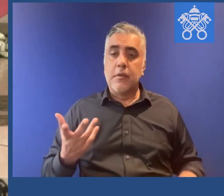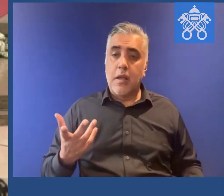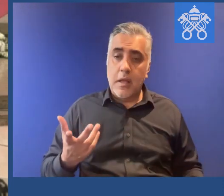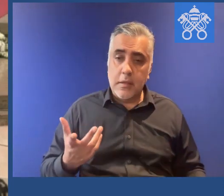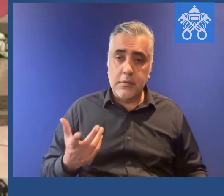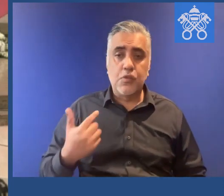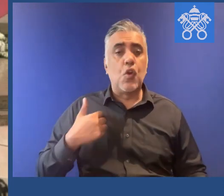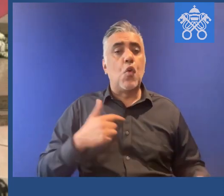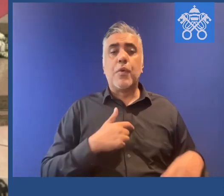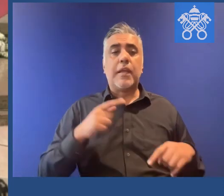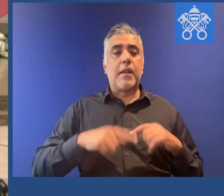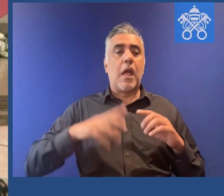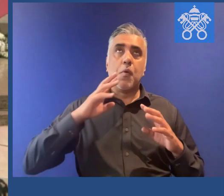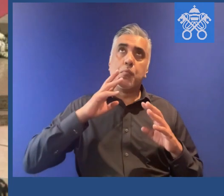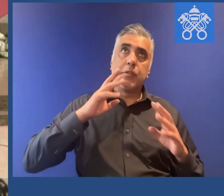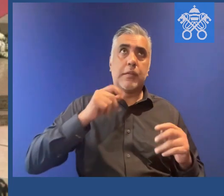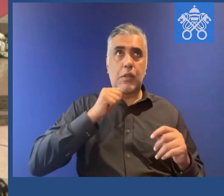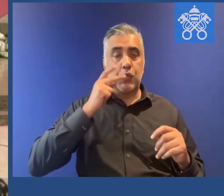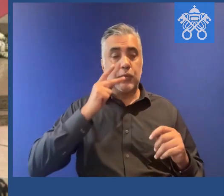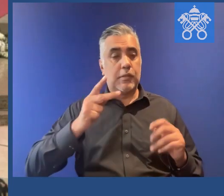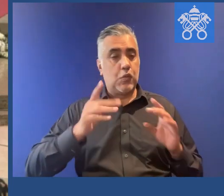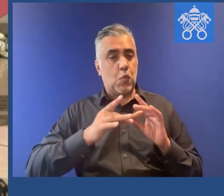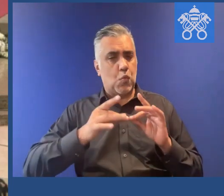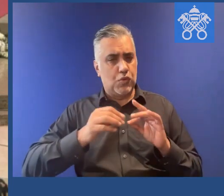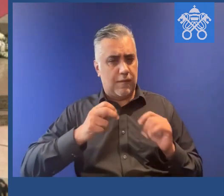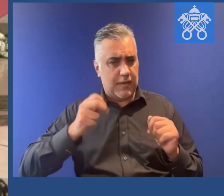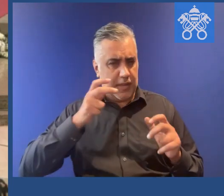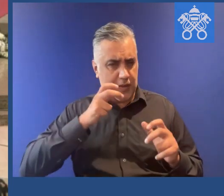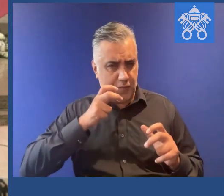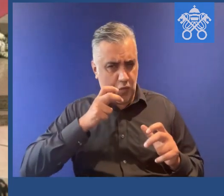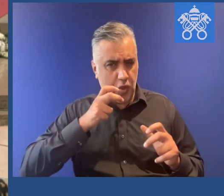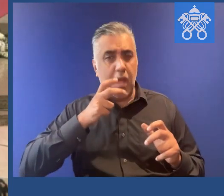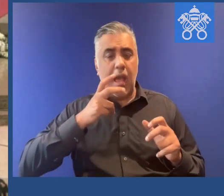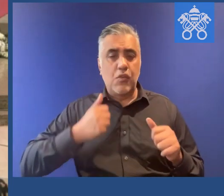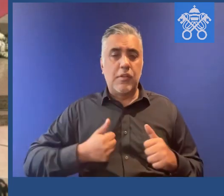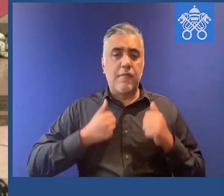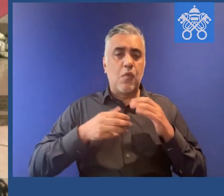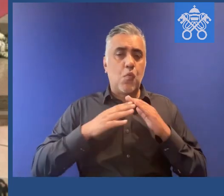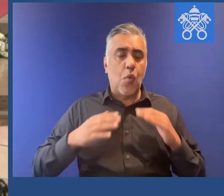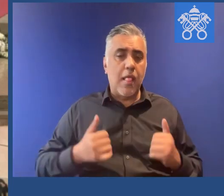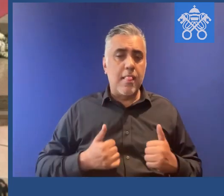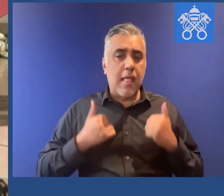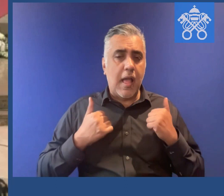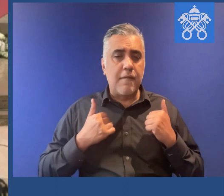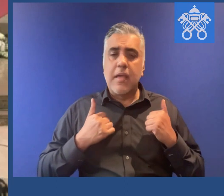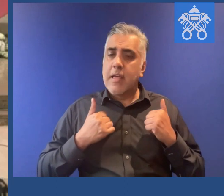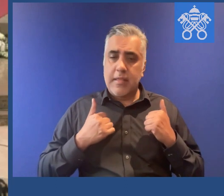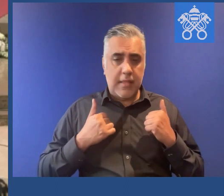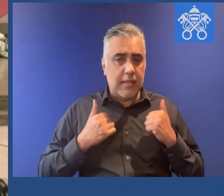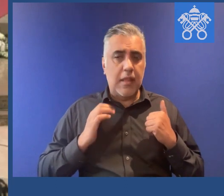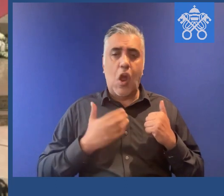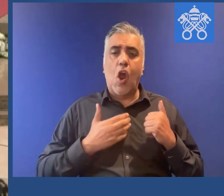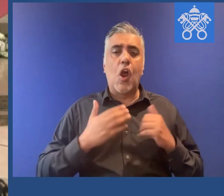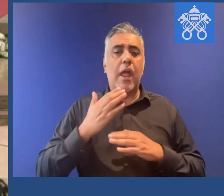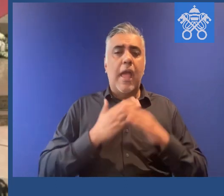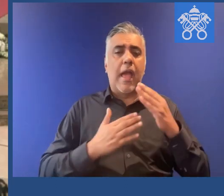such, we cannot pretend not to see the works of evil so as to live a quiet life and not get our hands